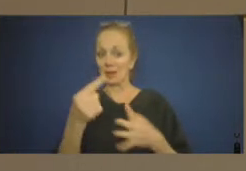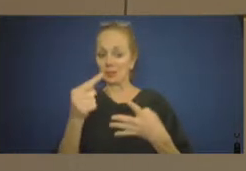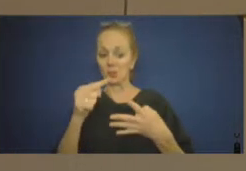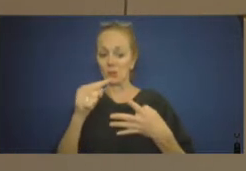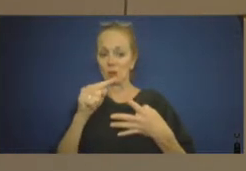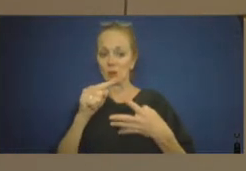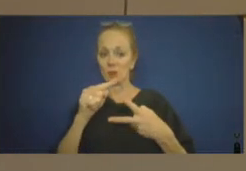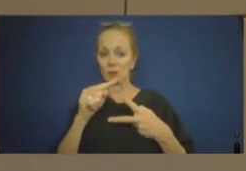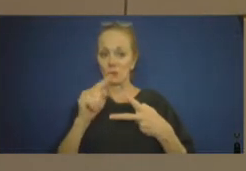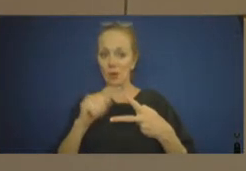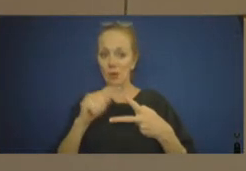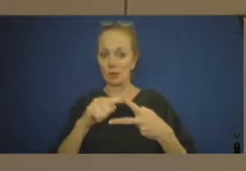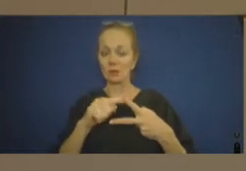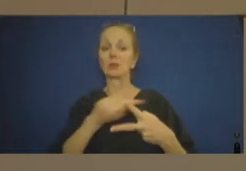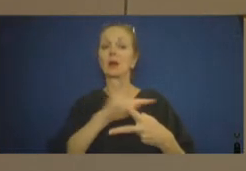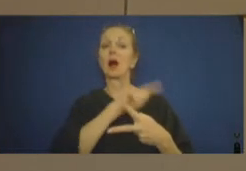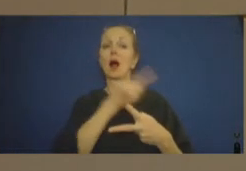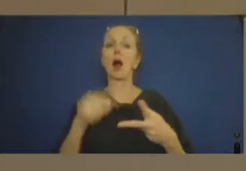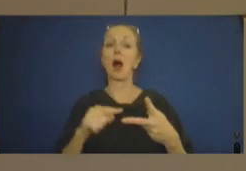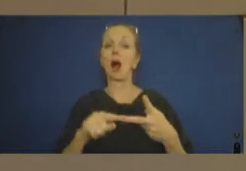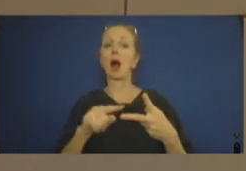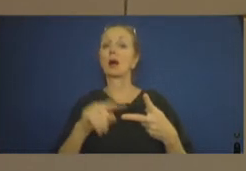question. But I also heard different arguments.